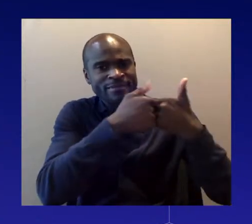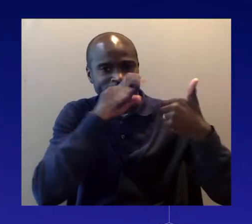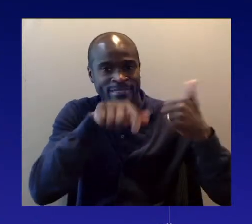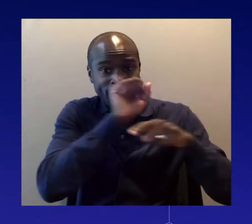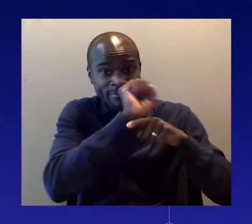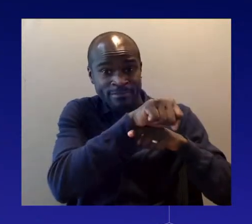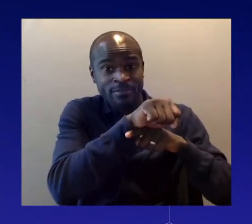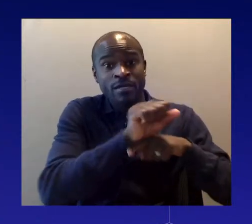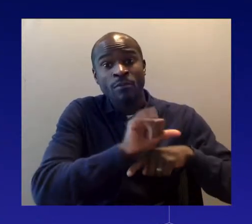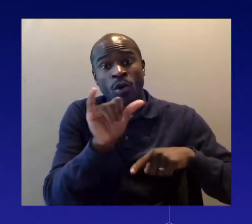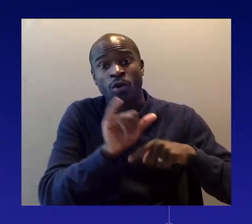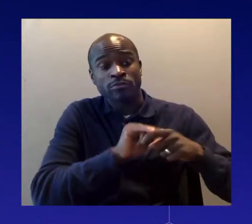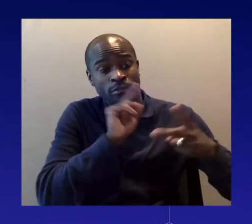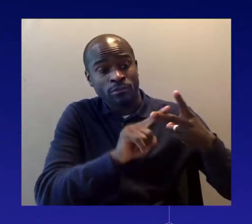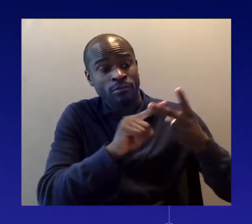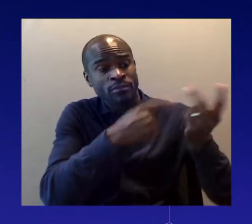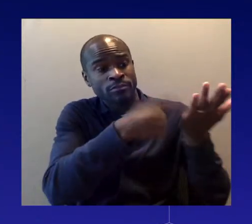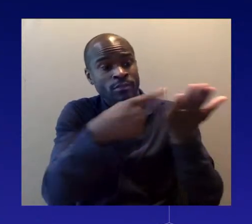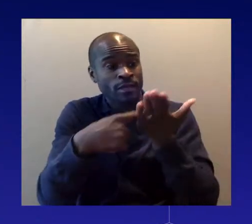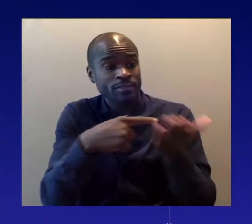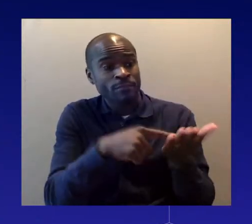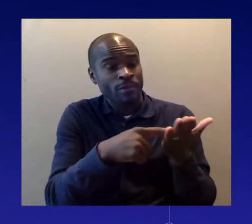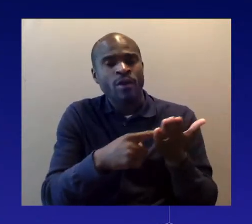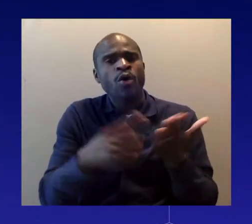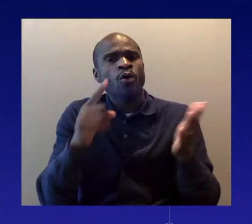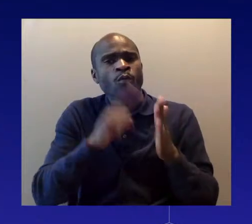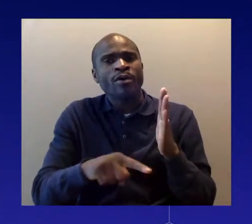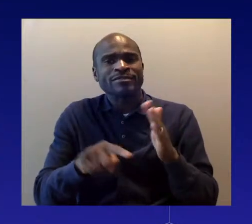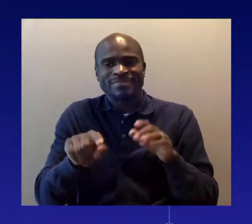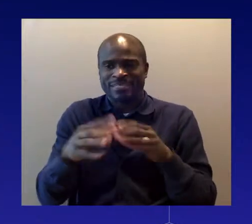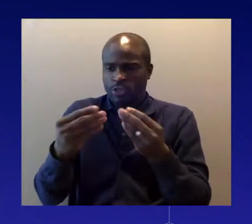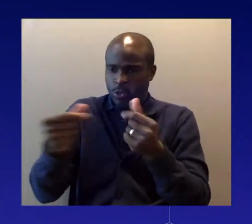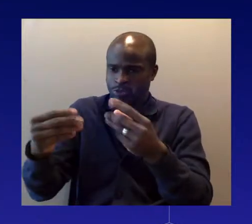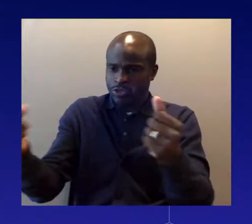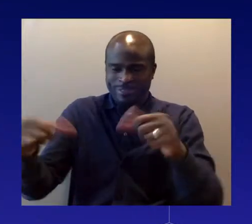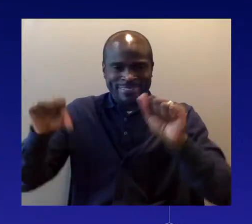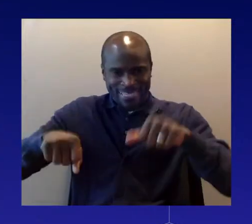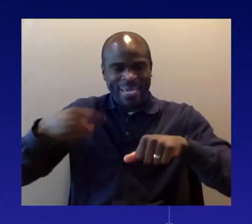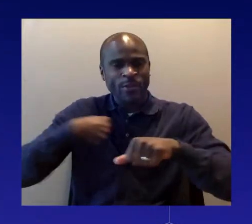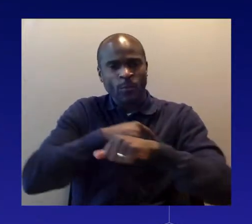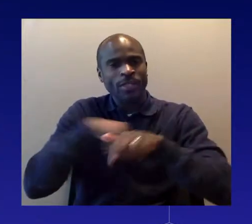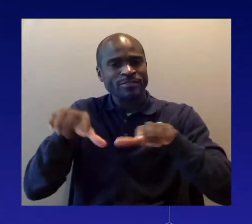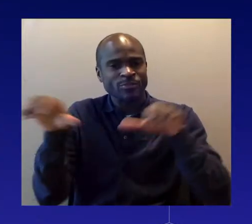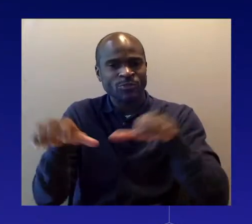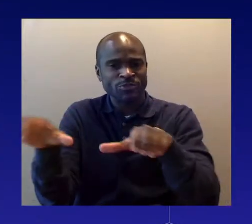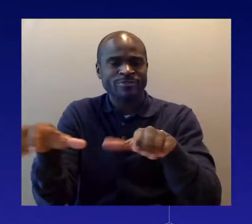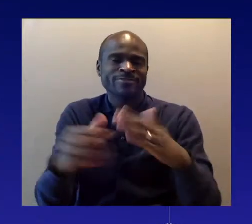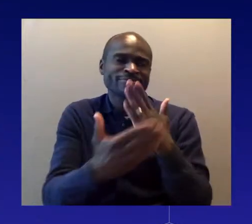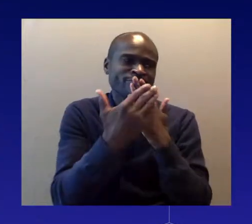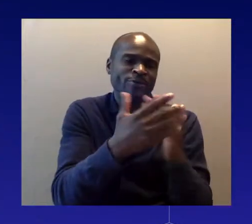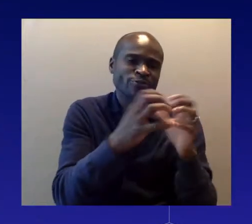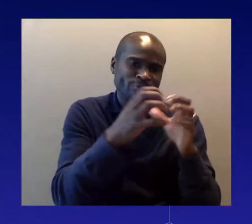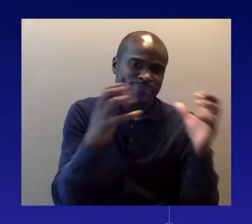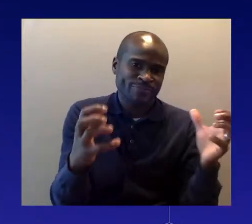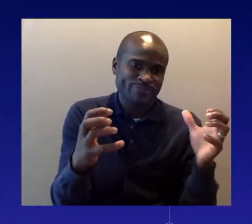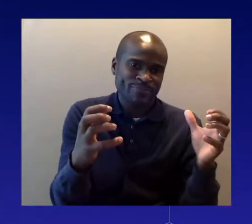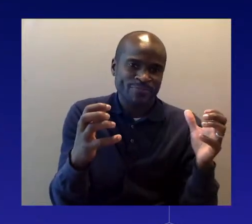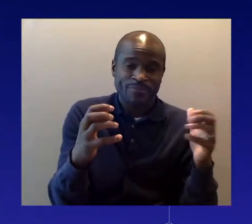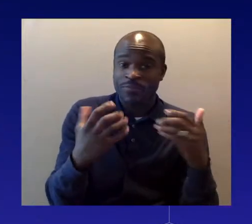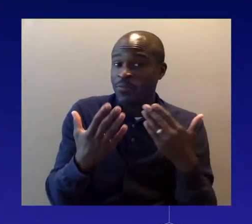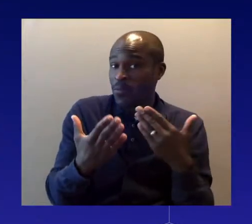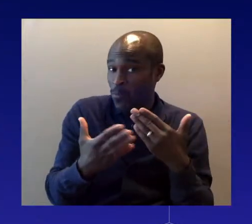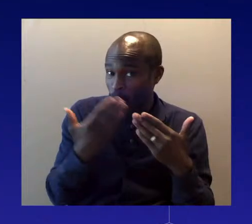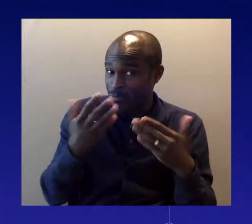the actionable solutions that will help us overcome them. So really, thank you so much. We are almost at the end of our